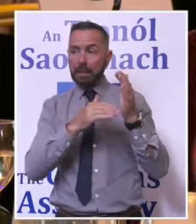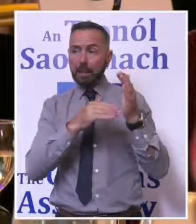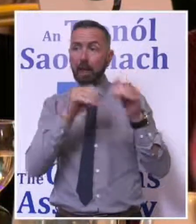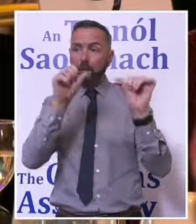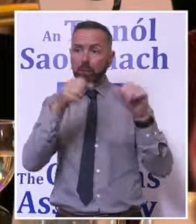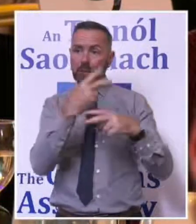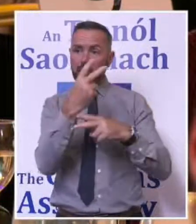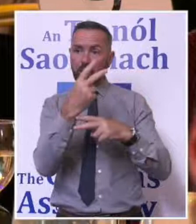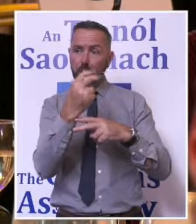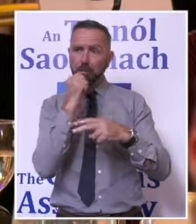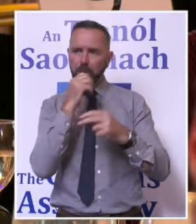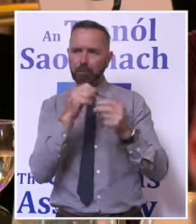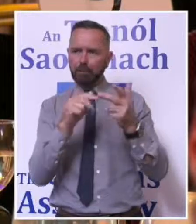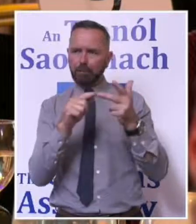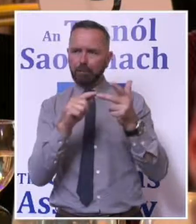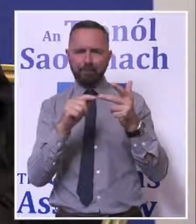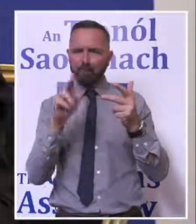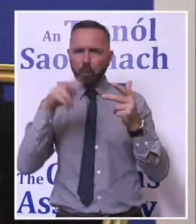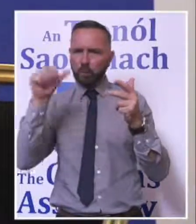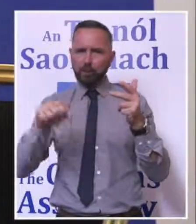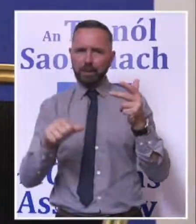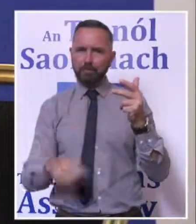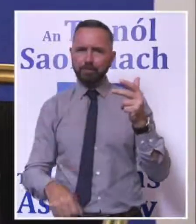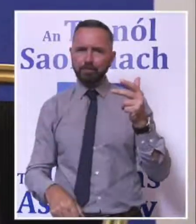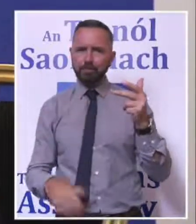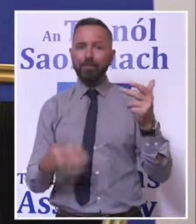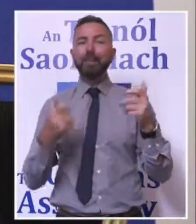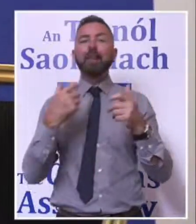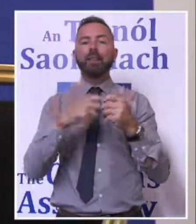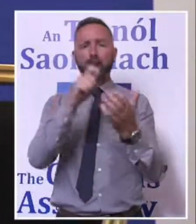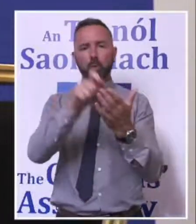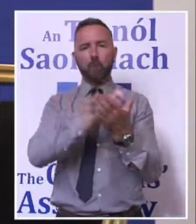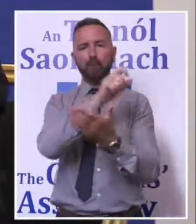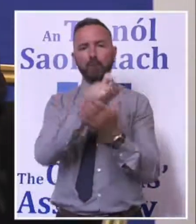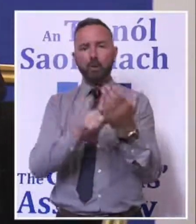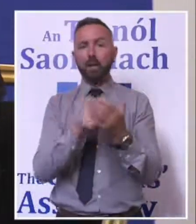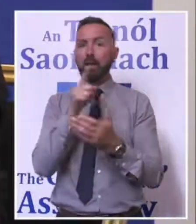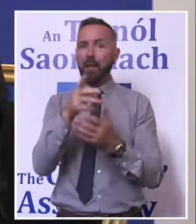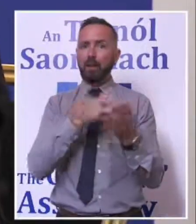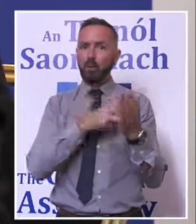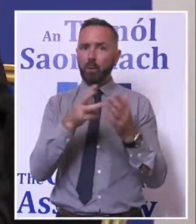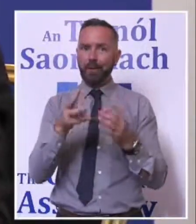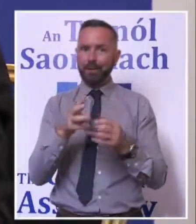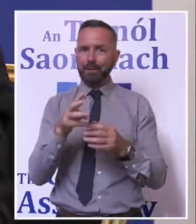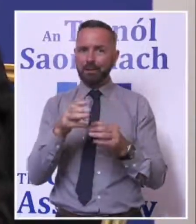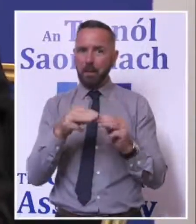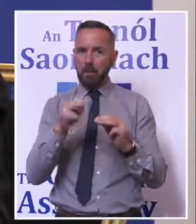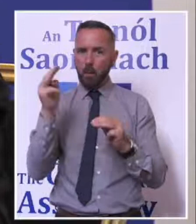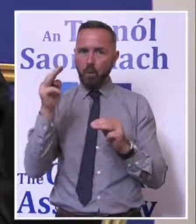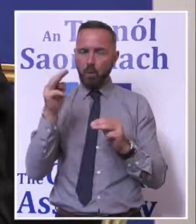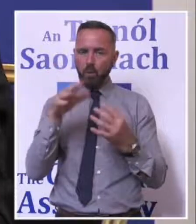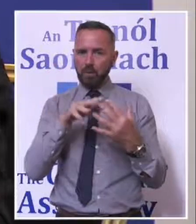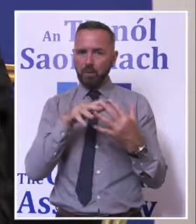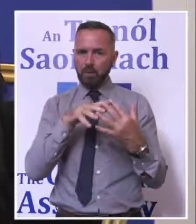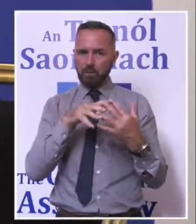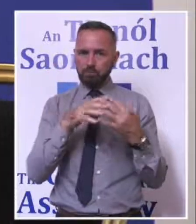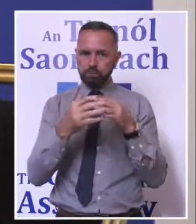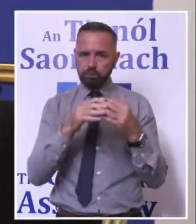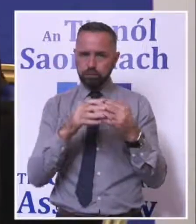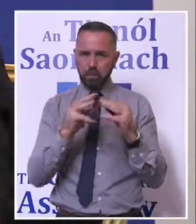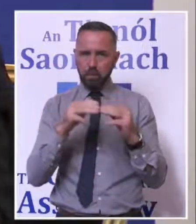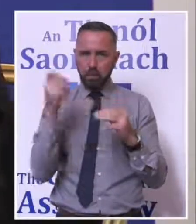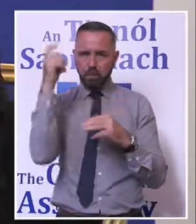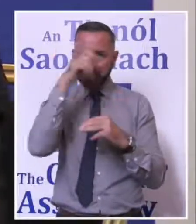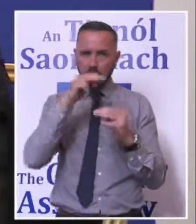no, what you proposed there is actually, I don't agree with it. And then we go to a vote. That's when it gets really interesting because there are so